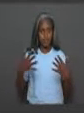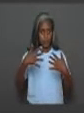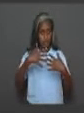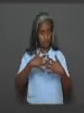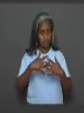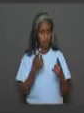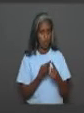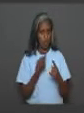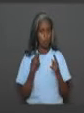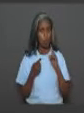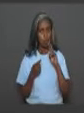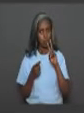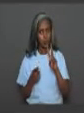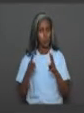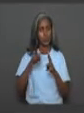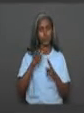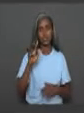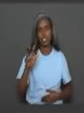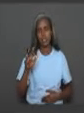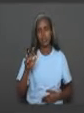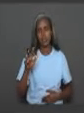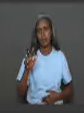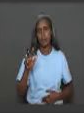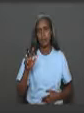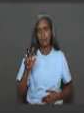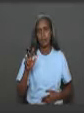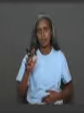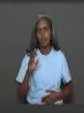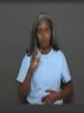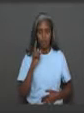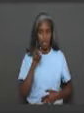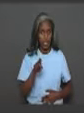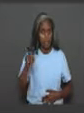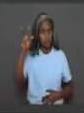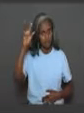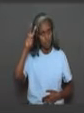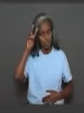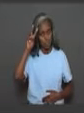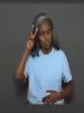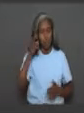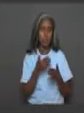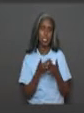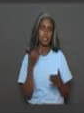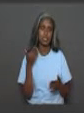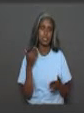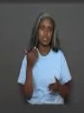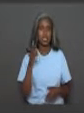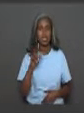the integral from 2 to 3 of x squared